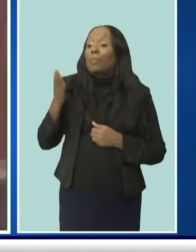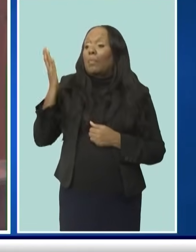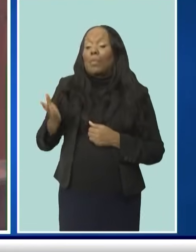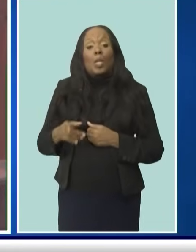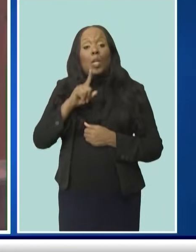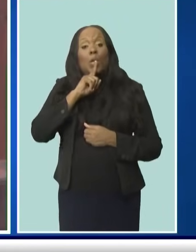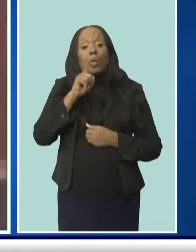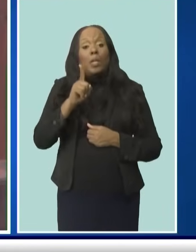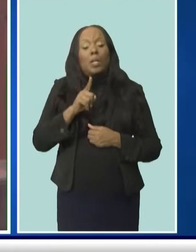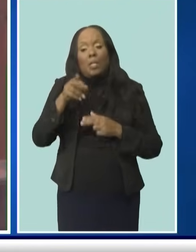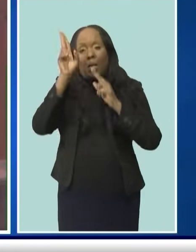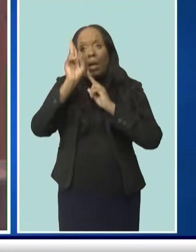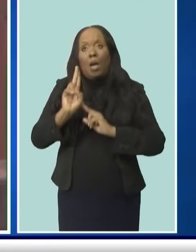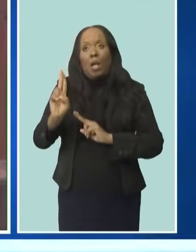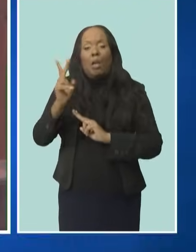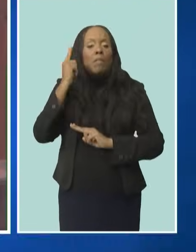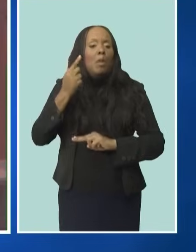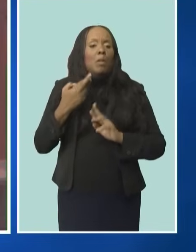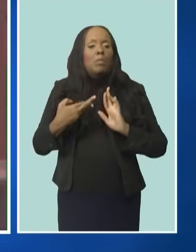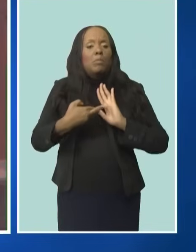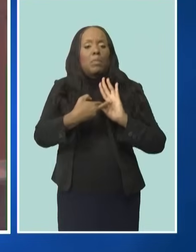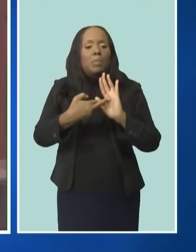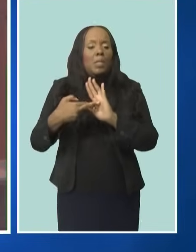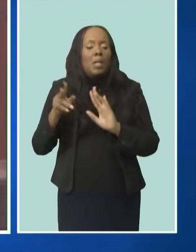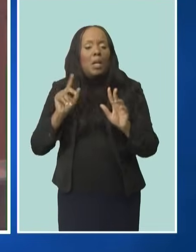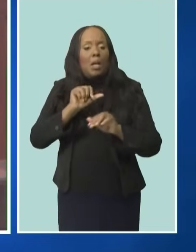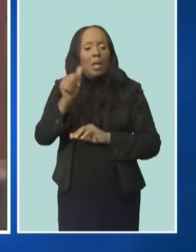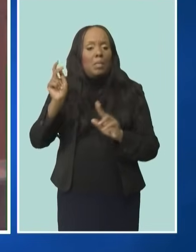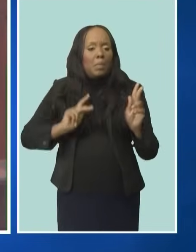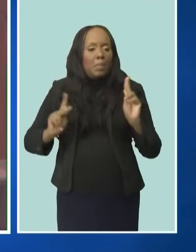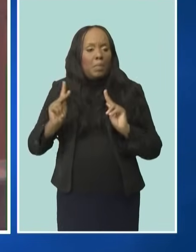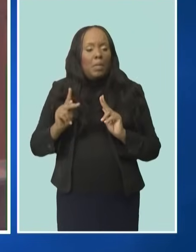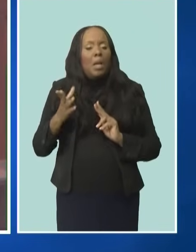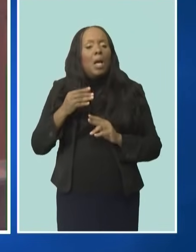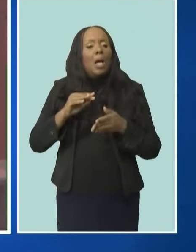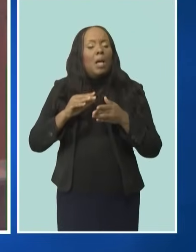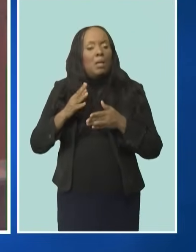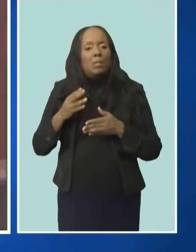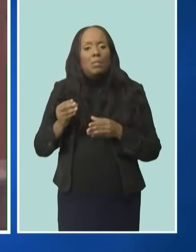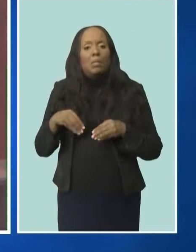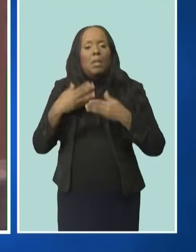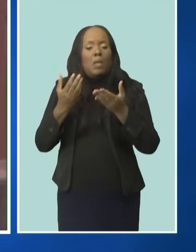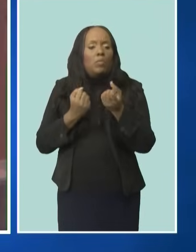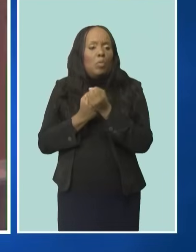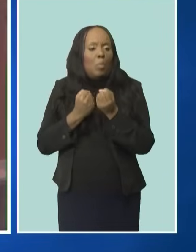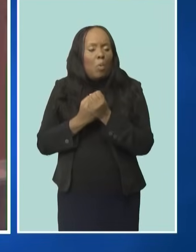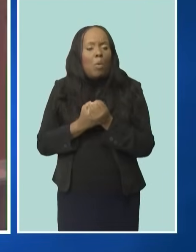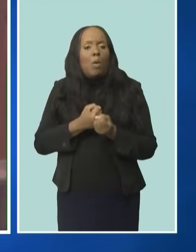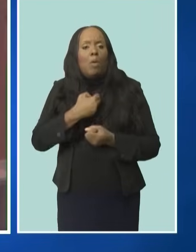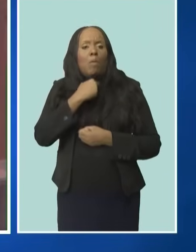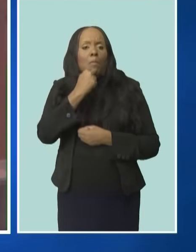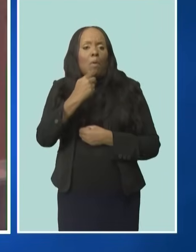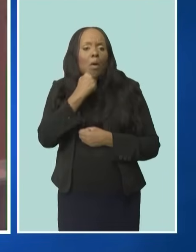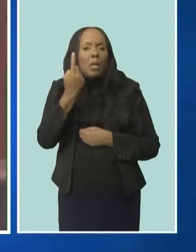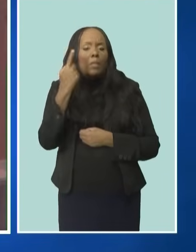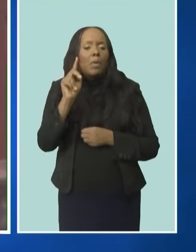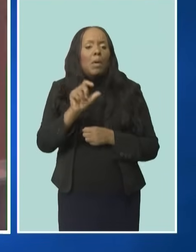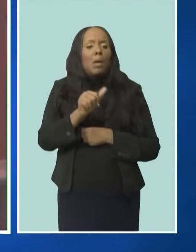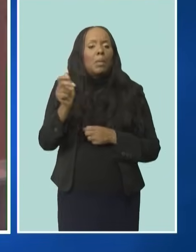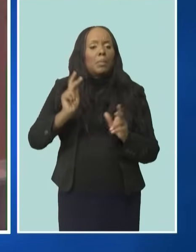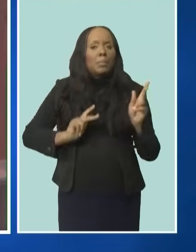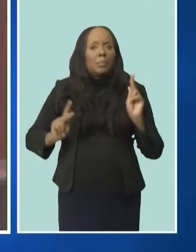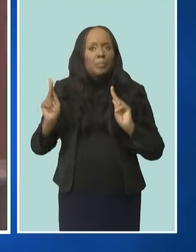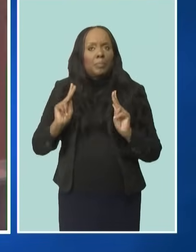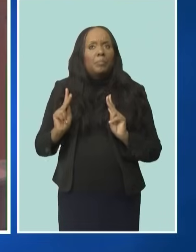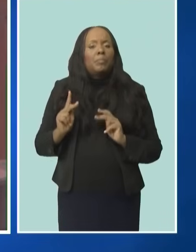other persons and to be their voice. That is what you are. And it is said elsewhere,